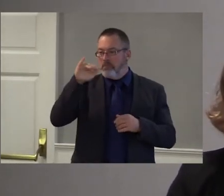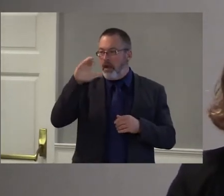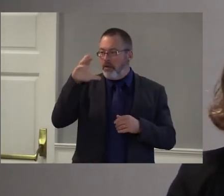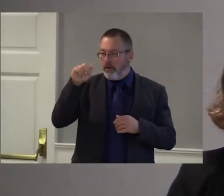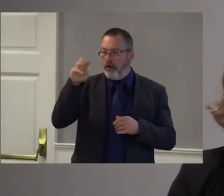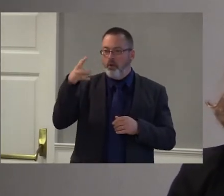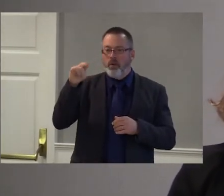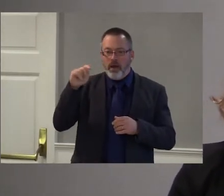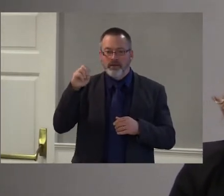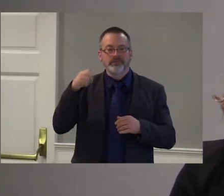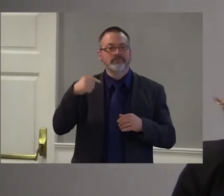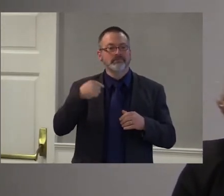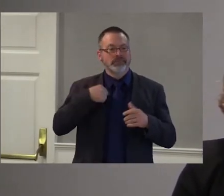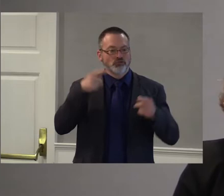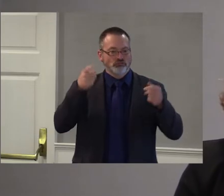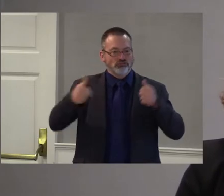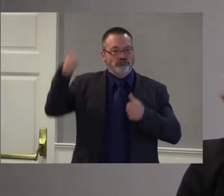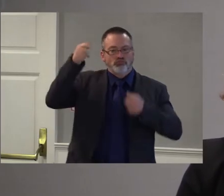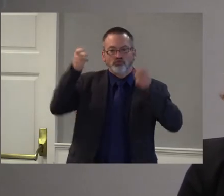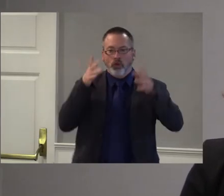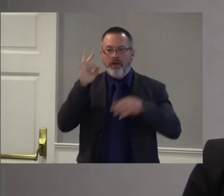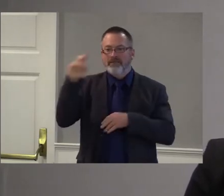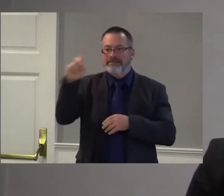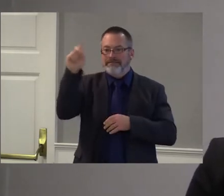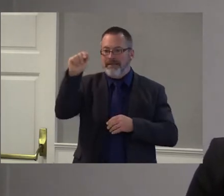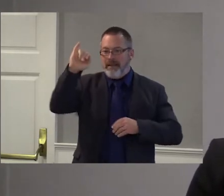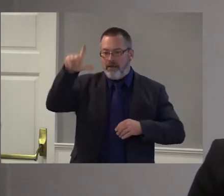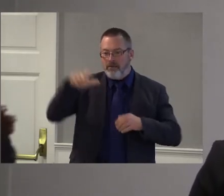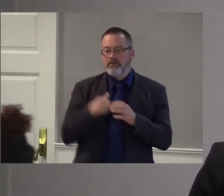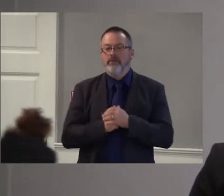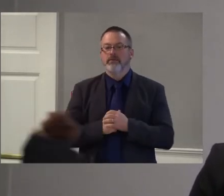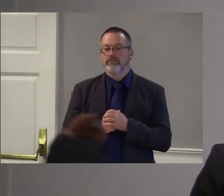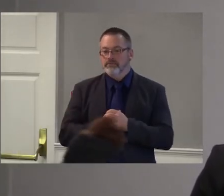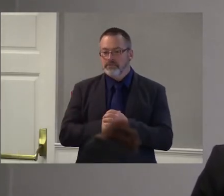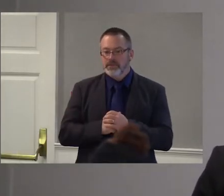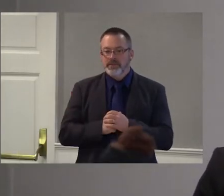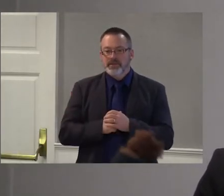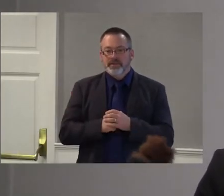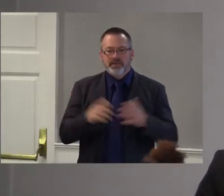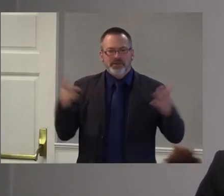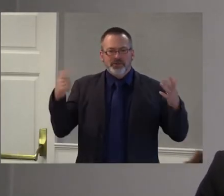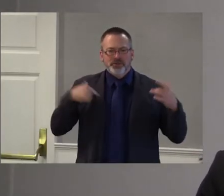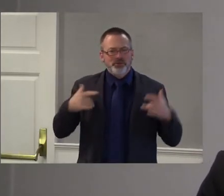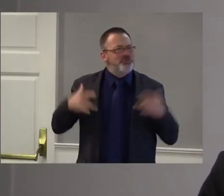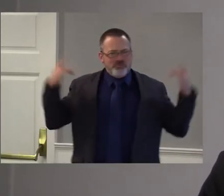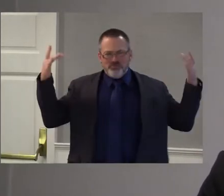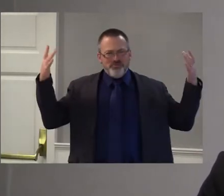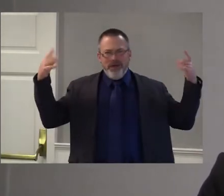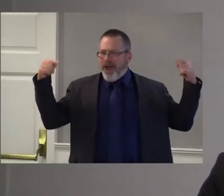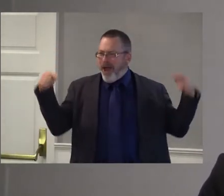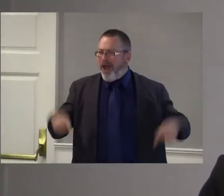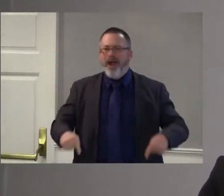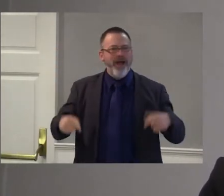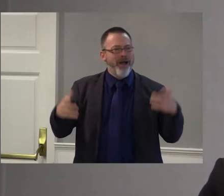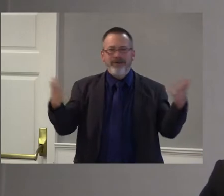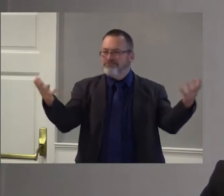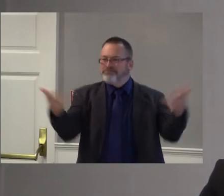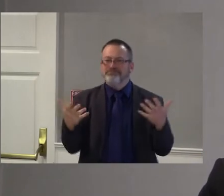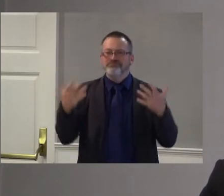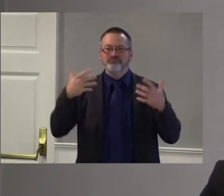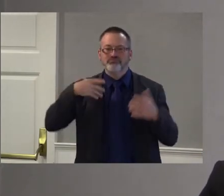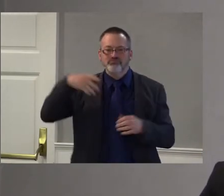Disabilities, Aging, and Independent Living, also known as DALE. I am delighted to join you here today on this beautiful Vermont summer